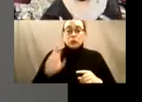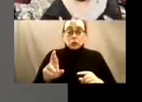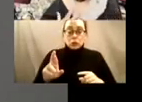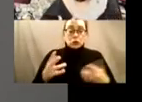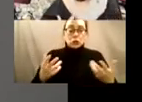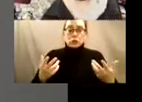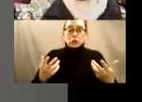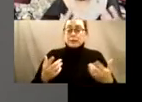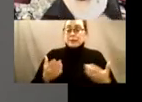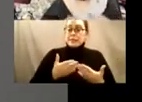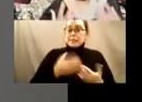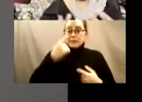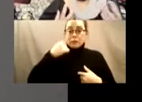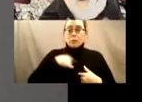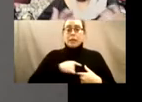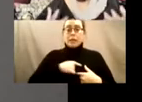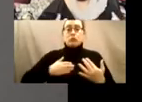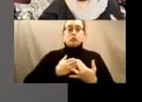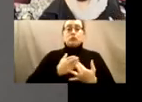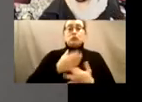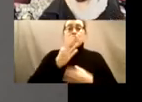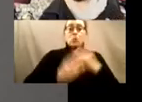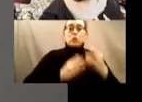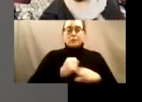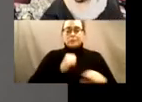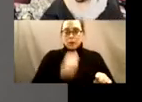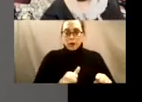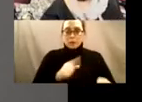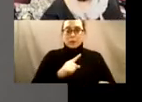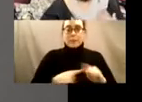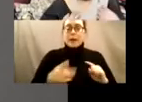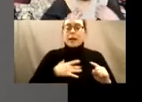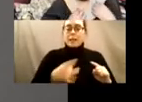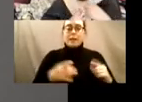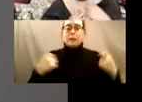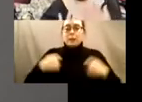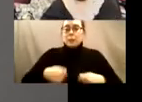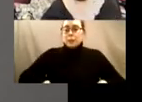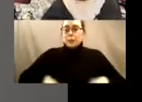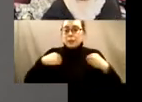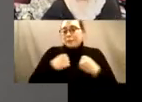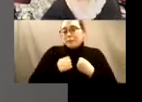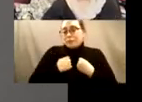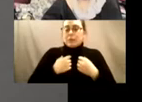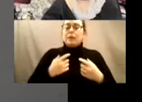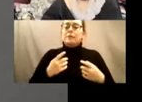or comfort for me in the world. And so another one of the reasons I like making quilts is because they're very cozy, and they can create